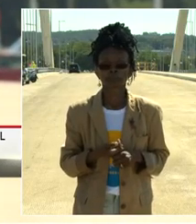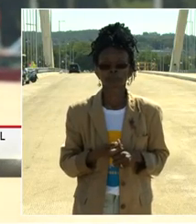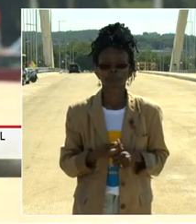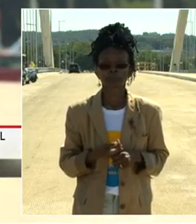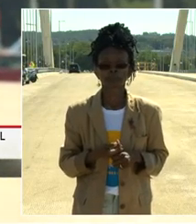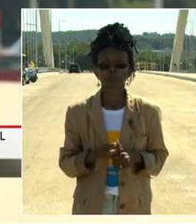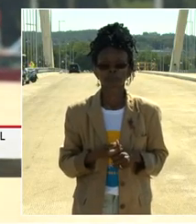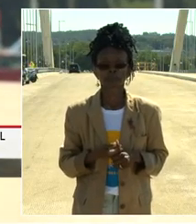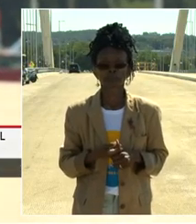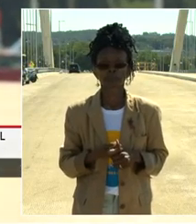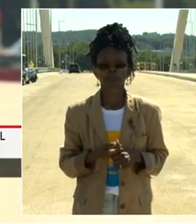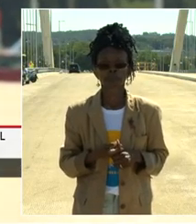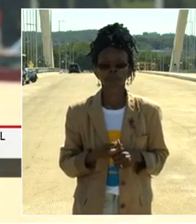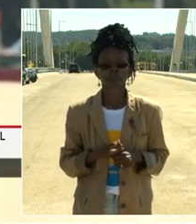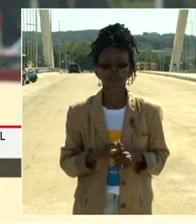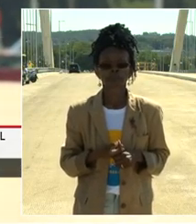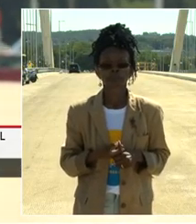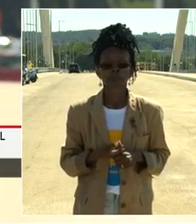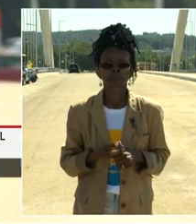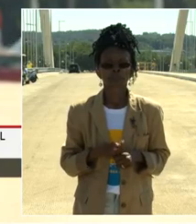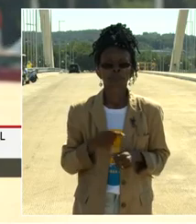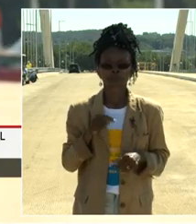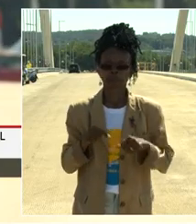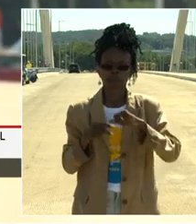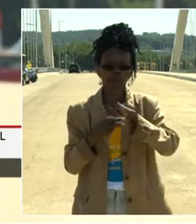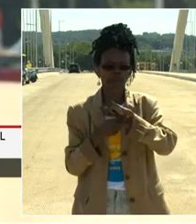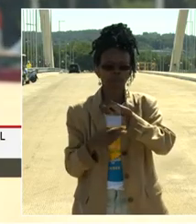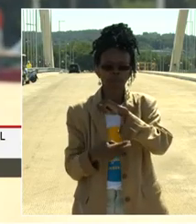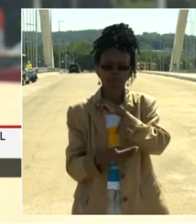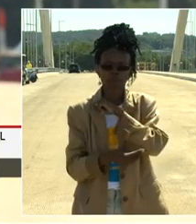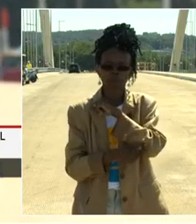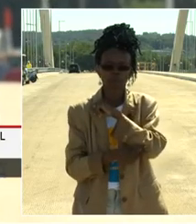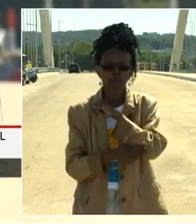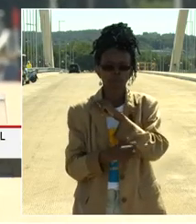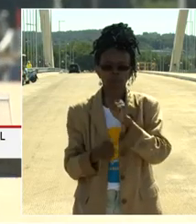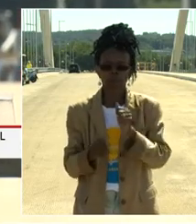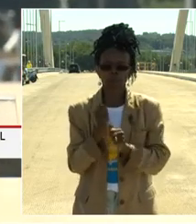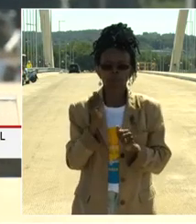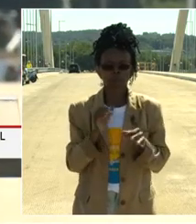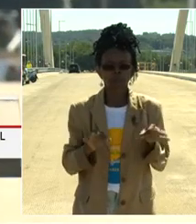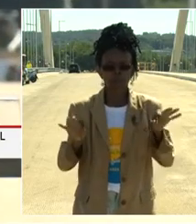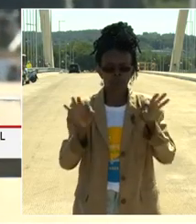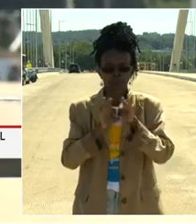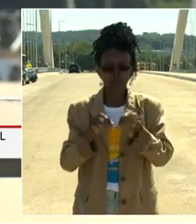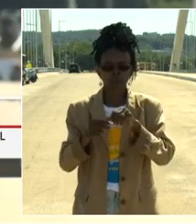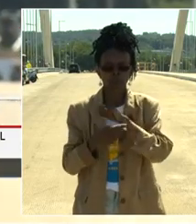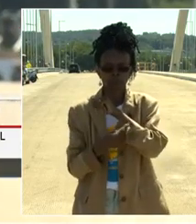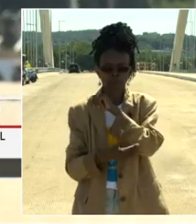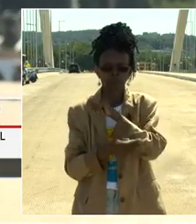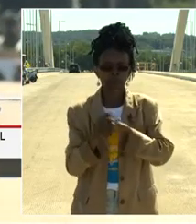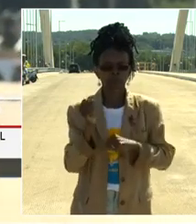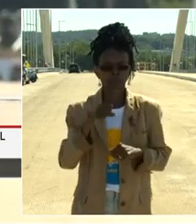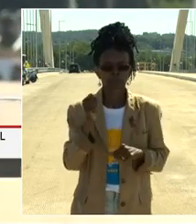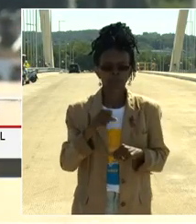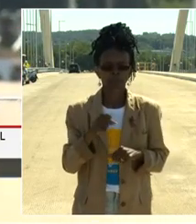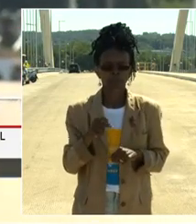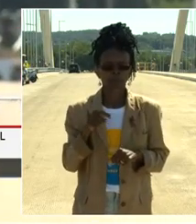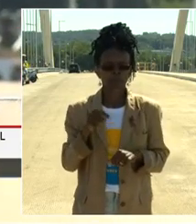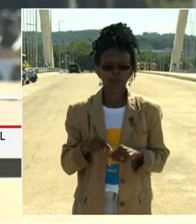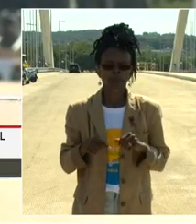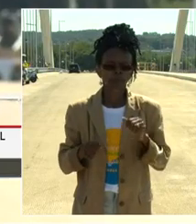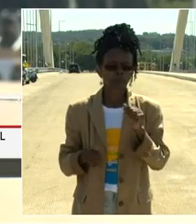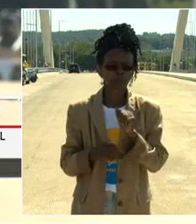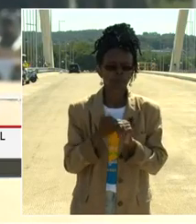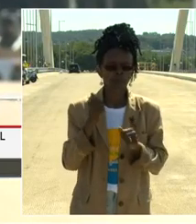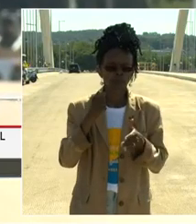This is not only regarded as the most important bridge in the nation's capital, I'm here to tell you it was the most costly.